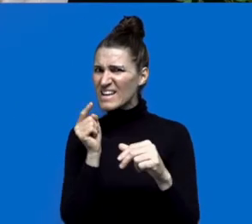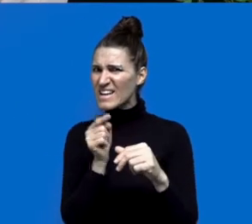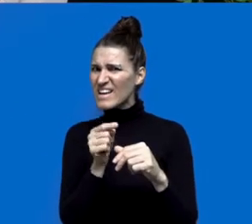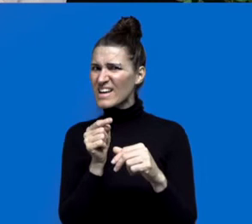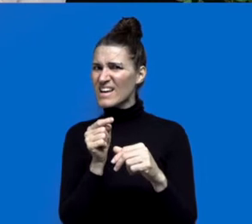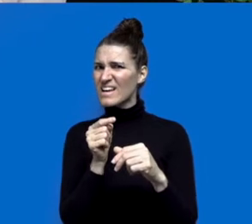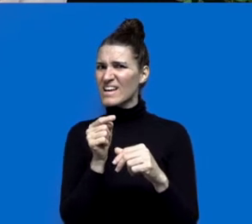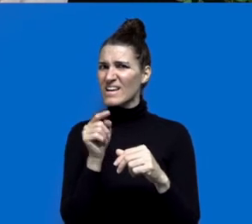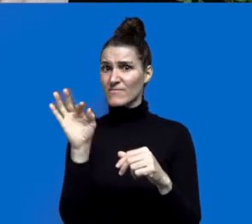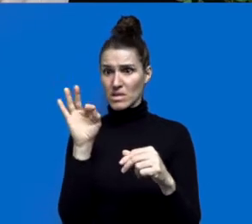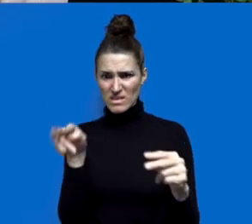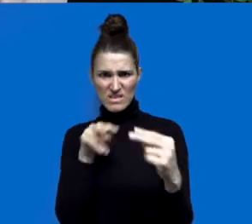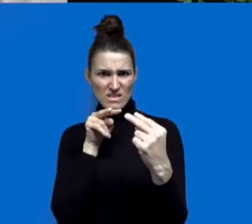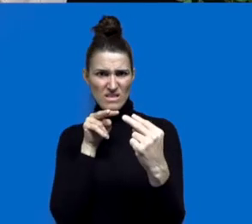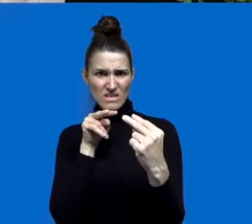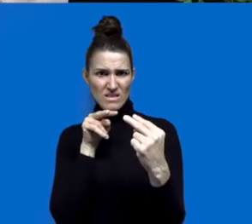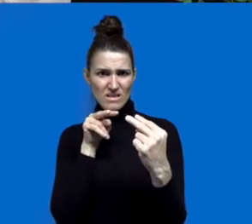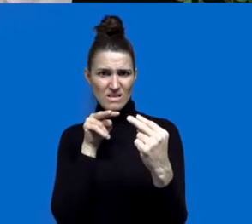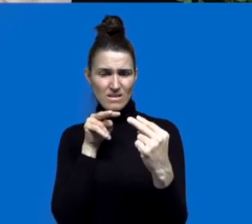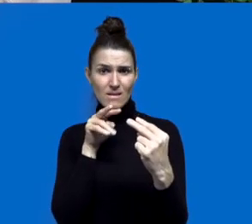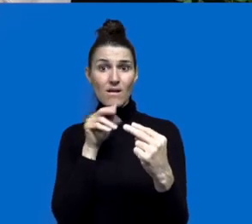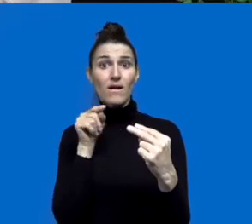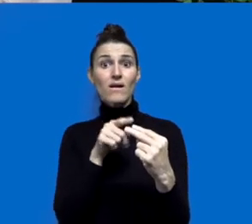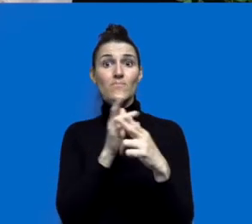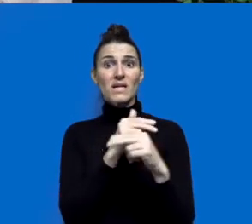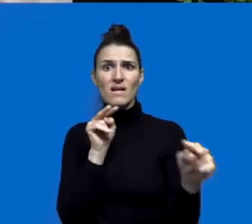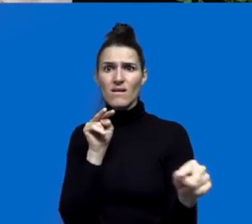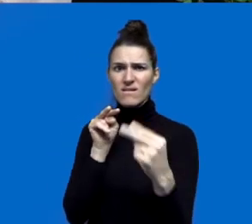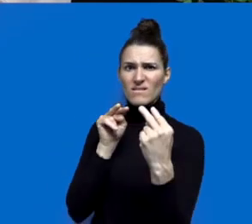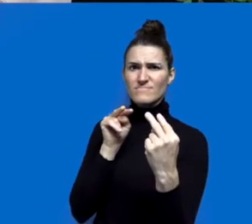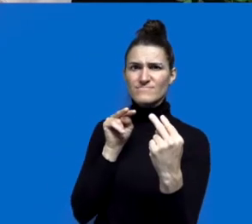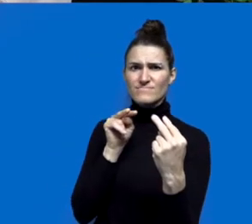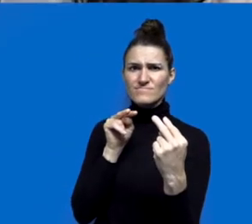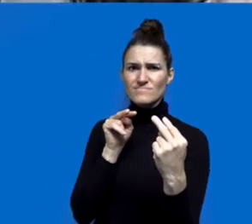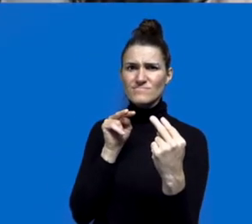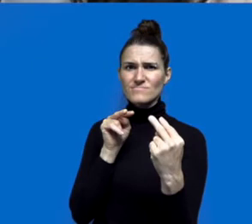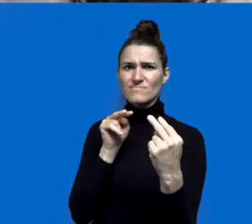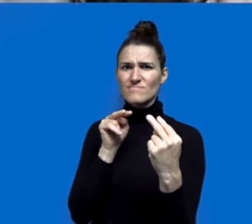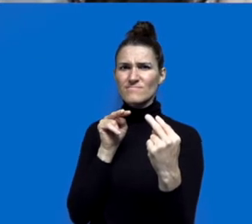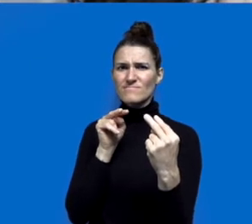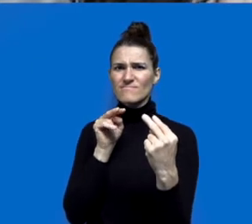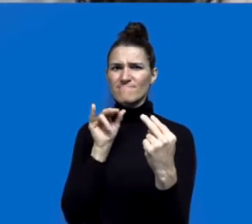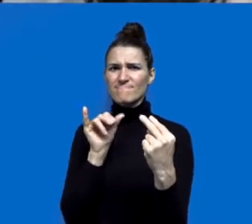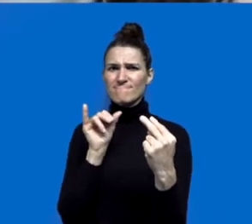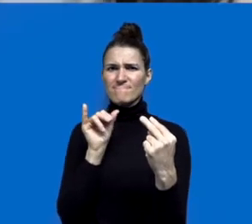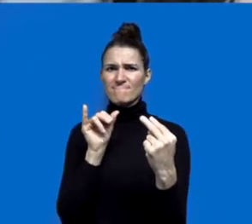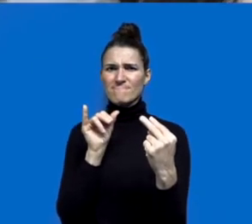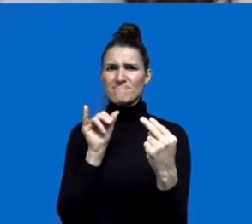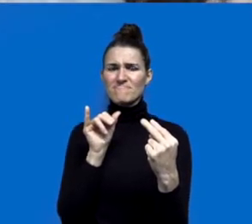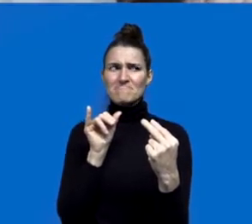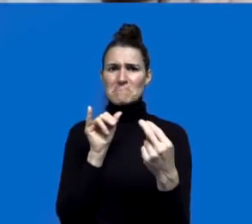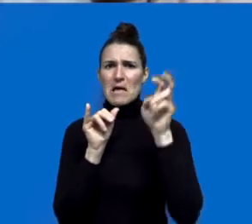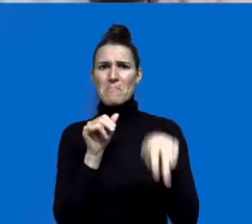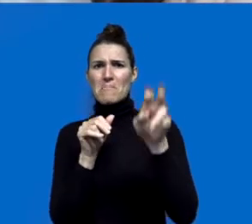That's a bunny. And Fern looked at the bunny, and the bunny looked at Fern, and the bunny went hop, hop,